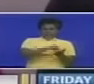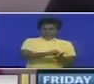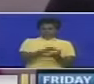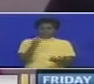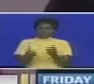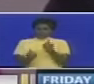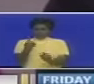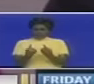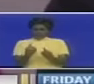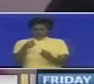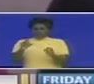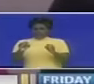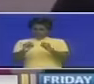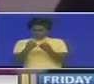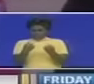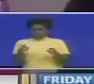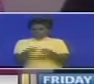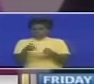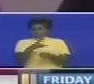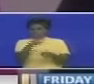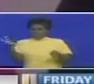fire incident and the Westgate